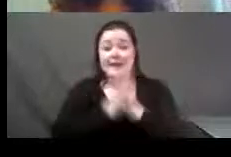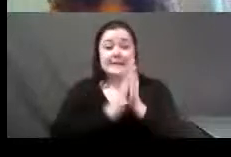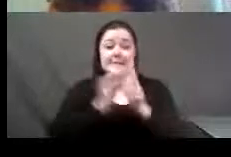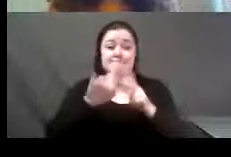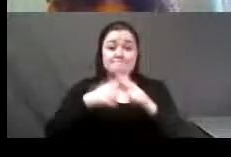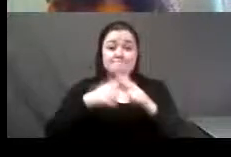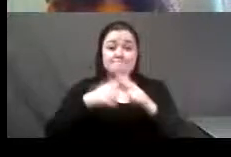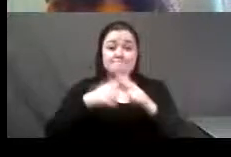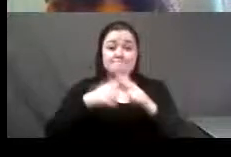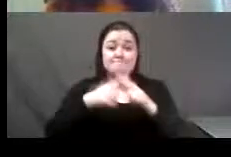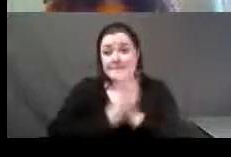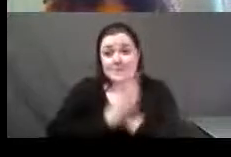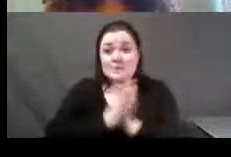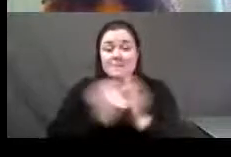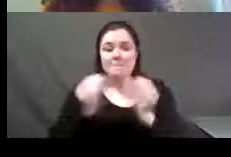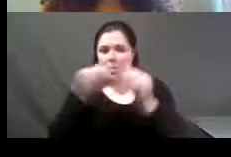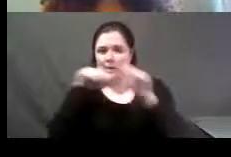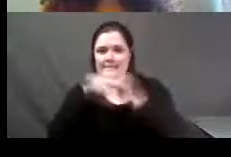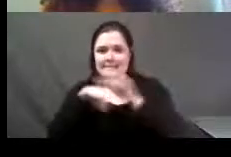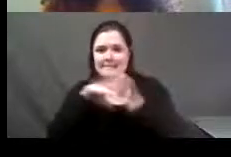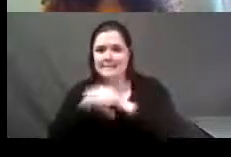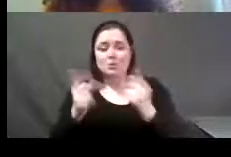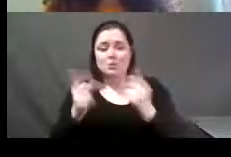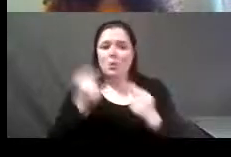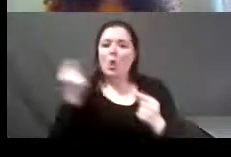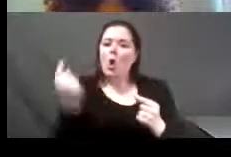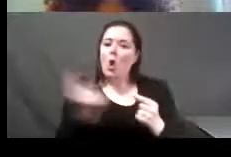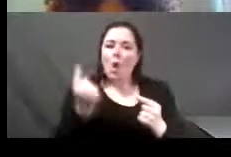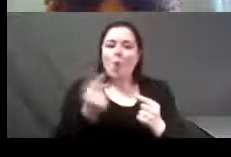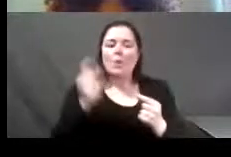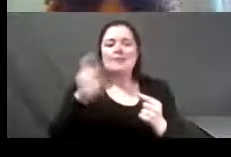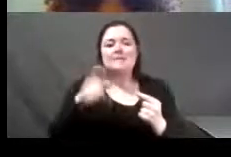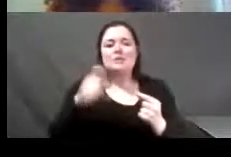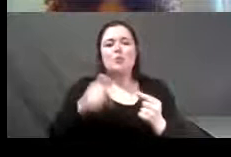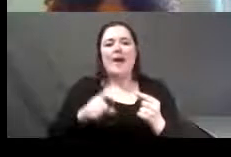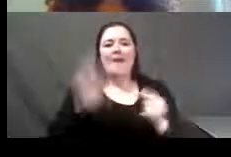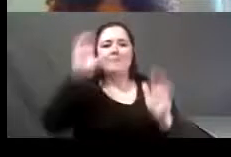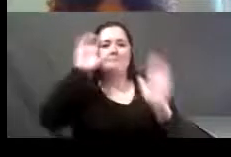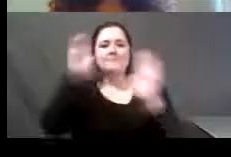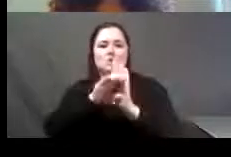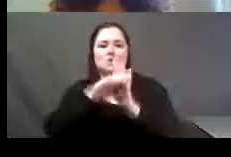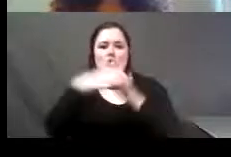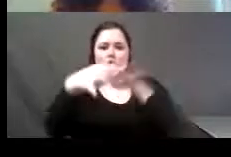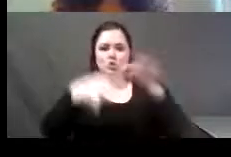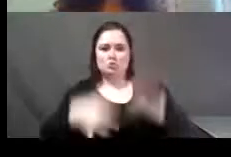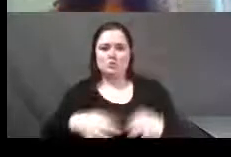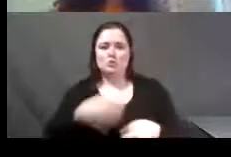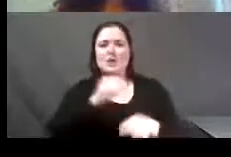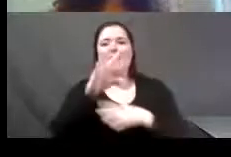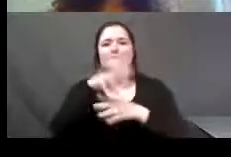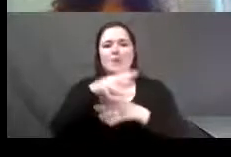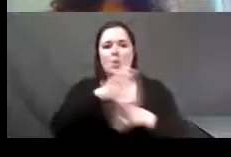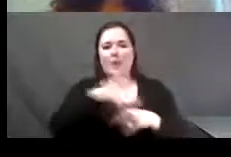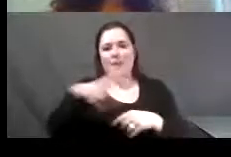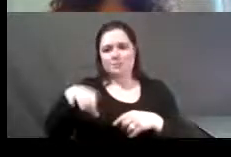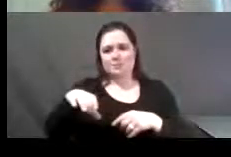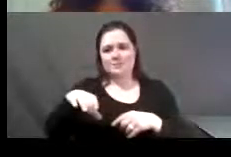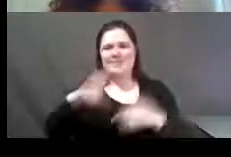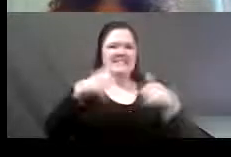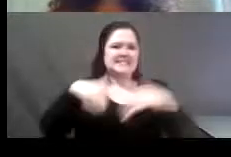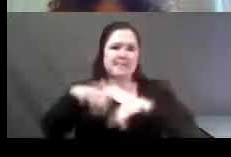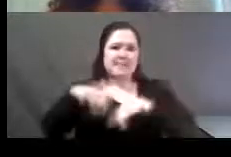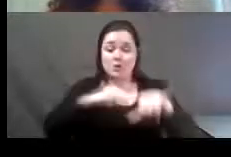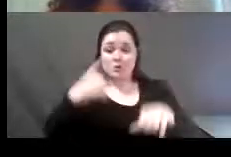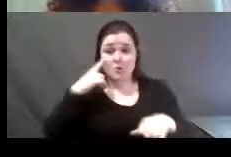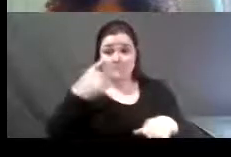accessible, always be sure to add image descriptions and video captions as a standard. So for you all